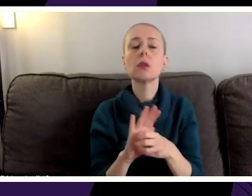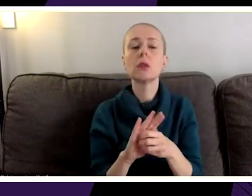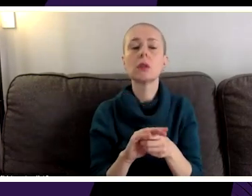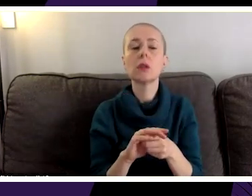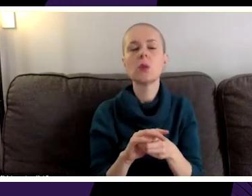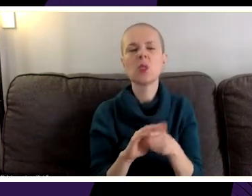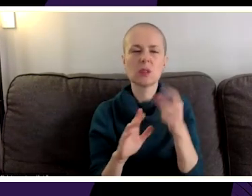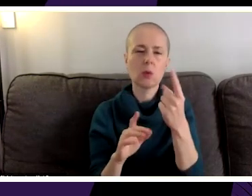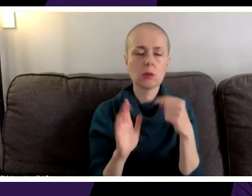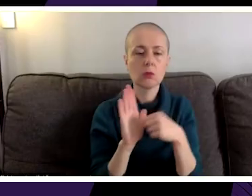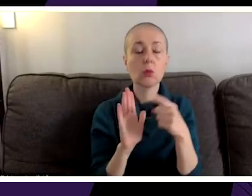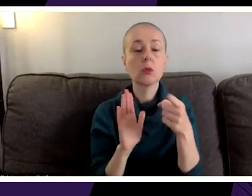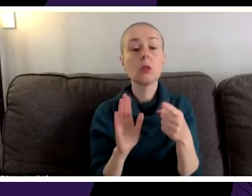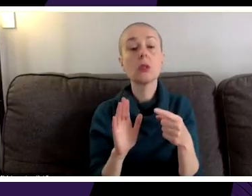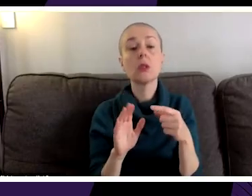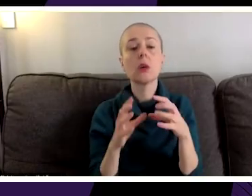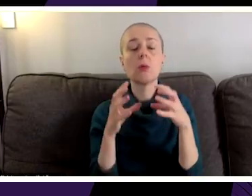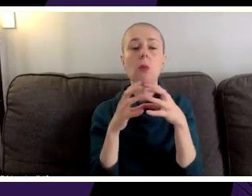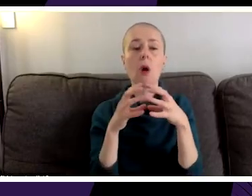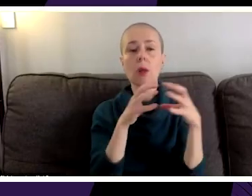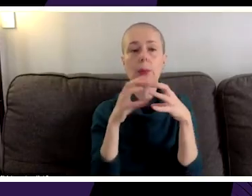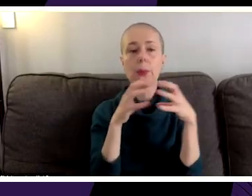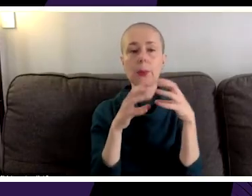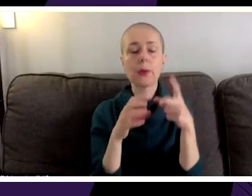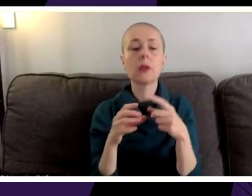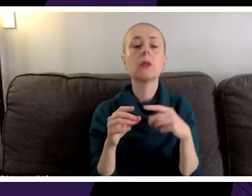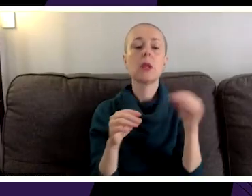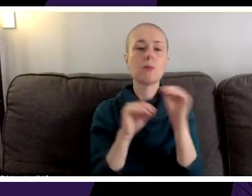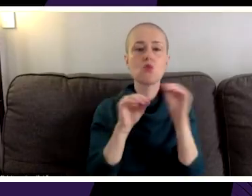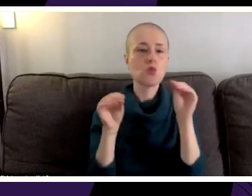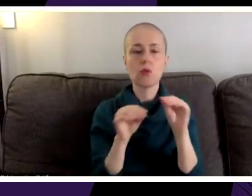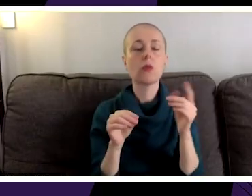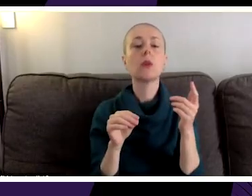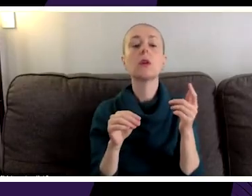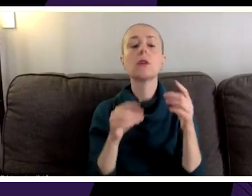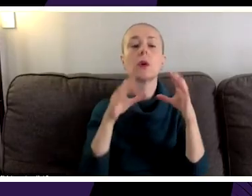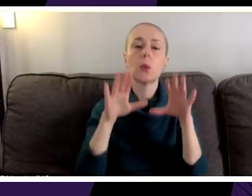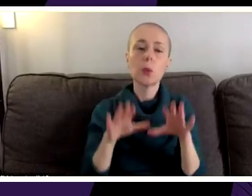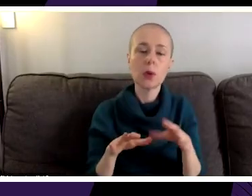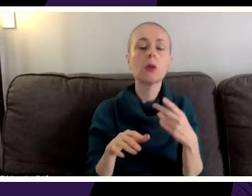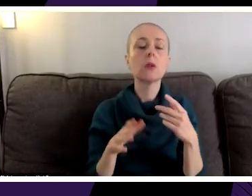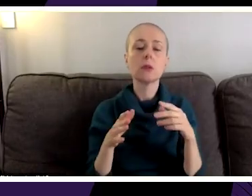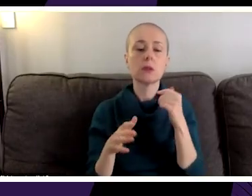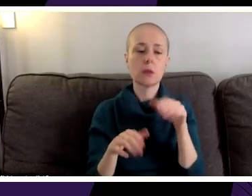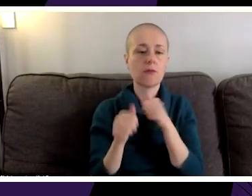one where if the ball is shaking, the dancers should move more. When it settles down, they move less.